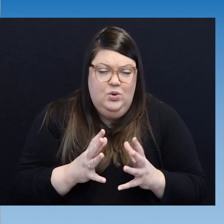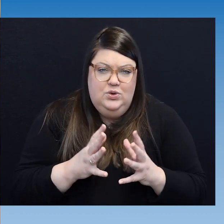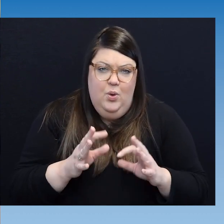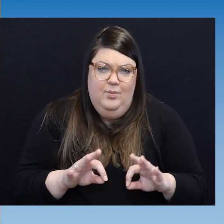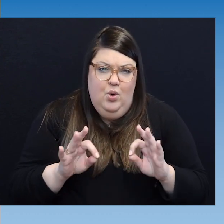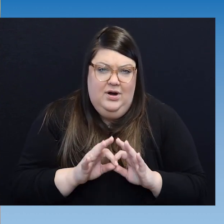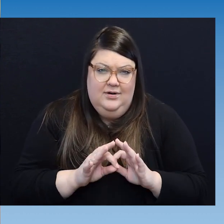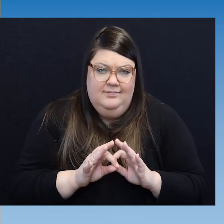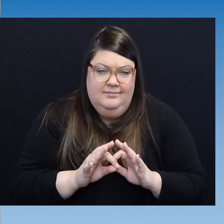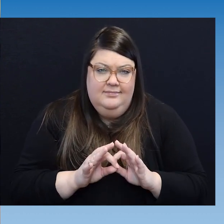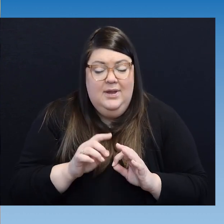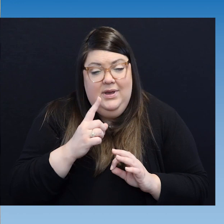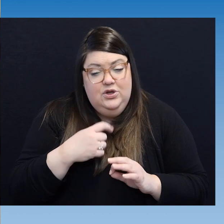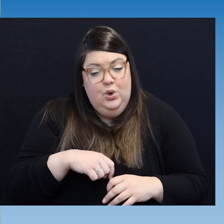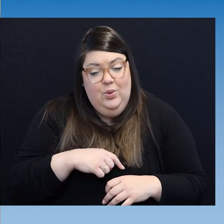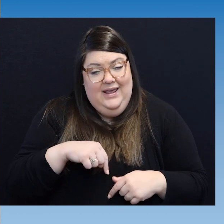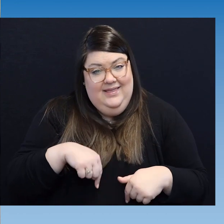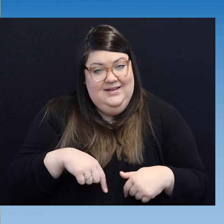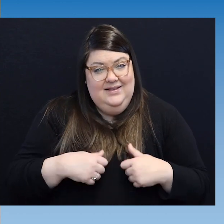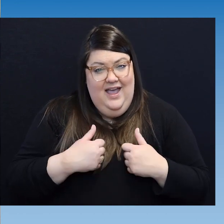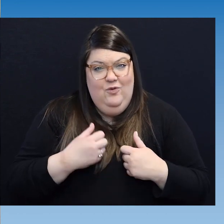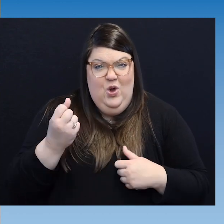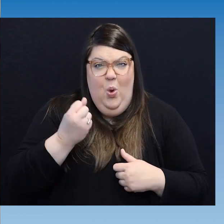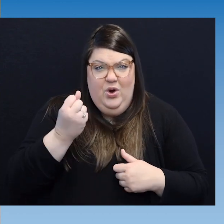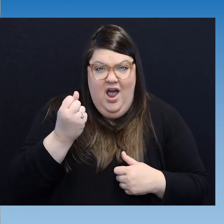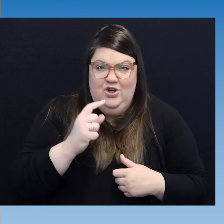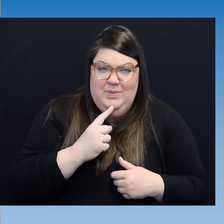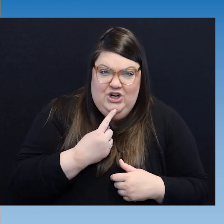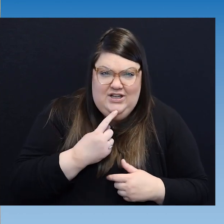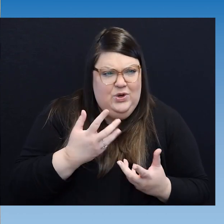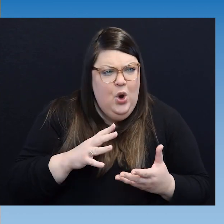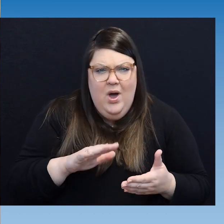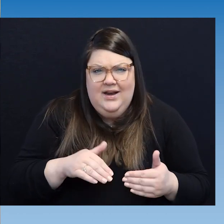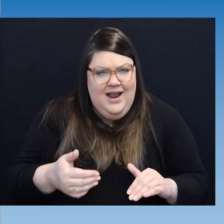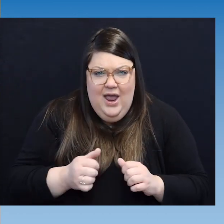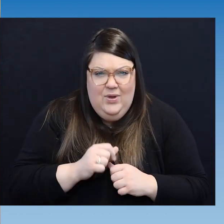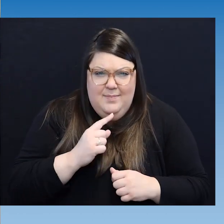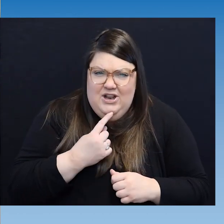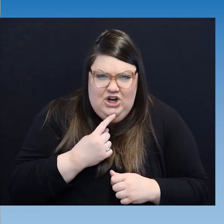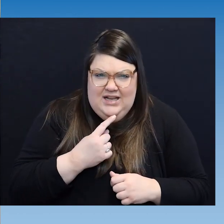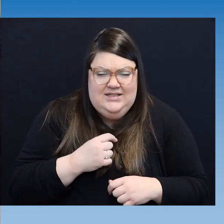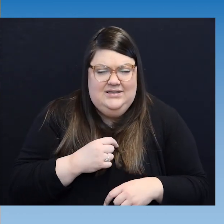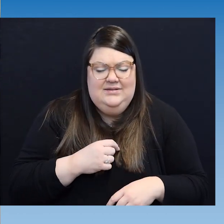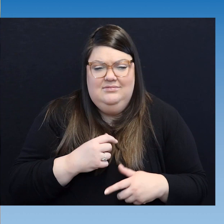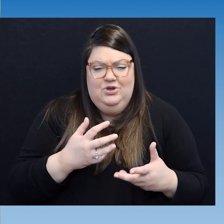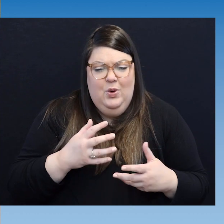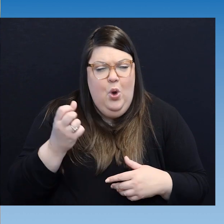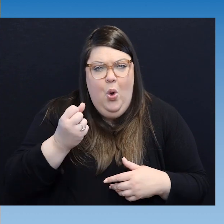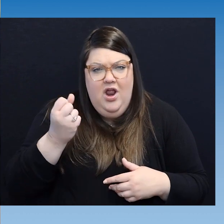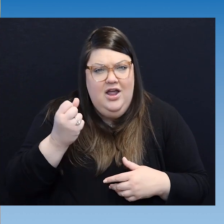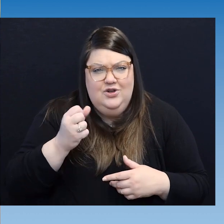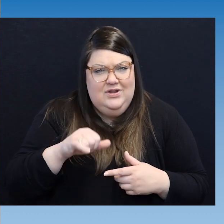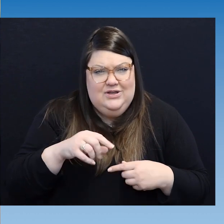so important, because we in this life, we hold on to bitterness. We don't want to die with bitterness. You know, we don't want to hold